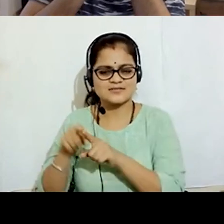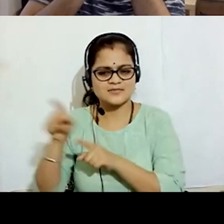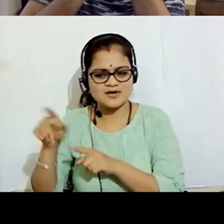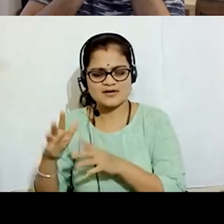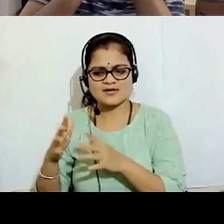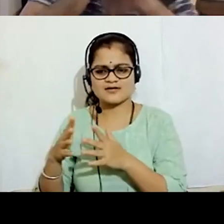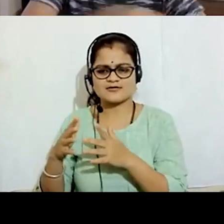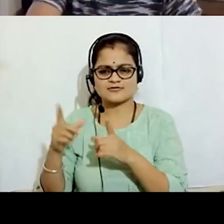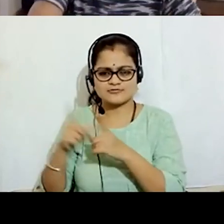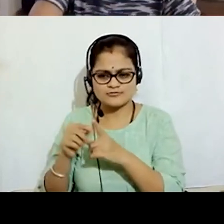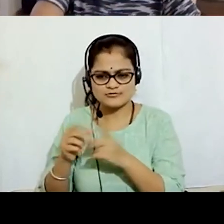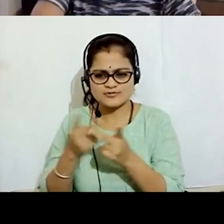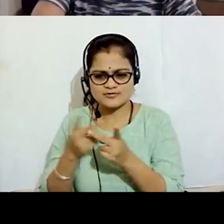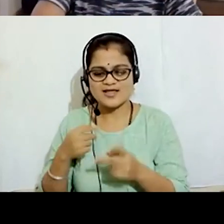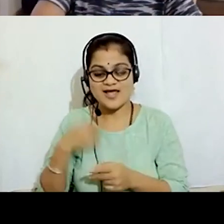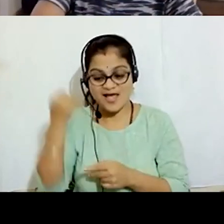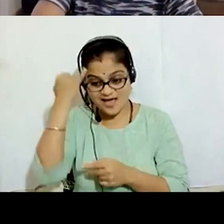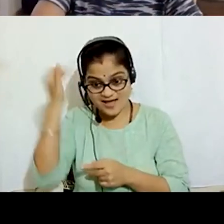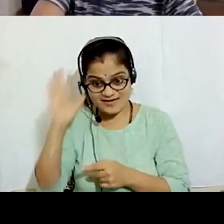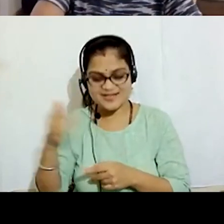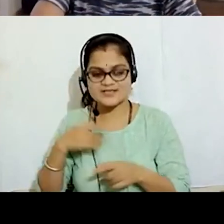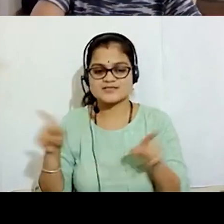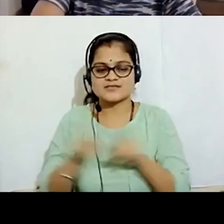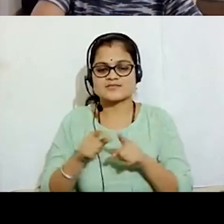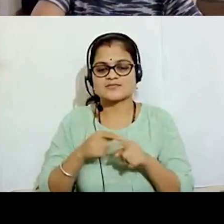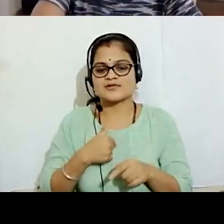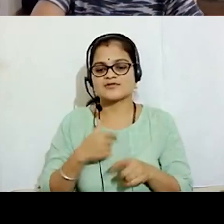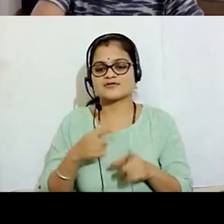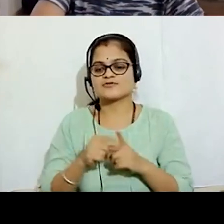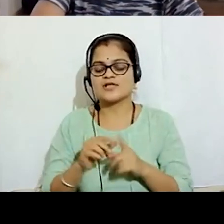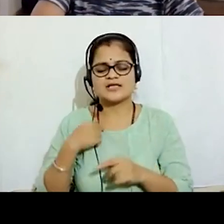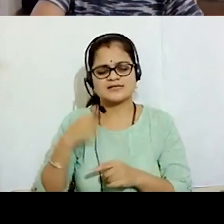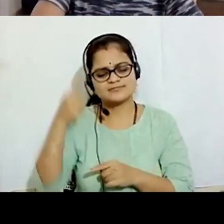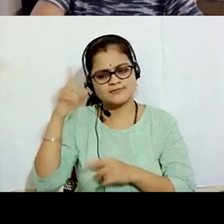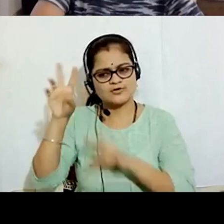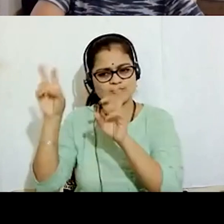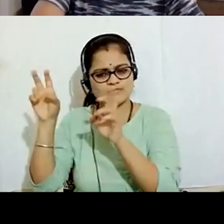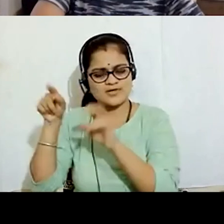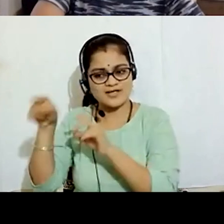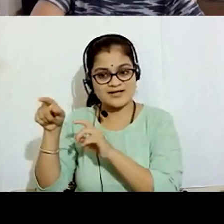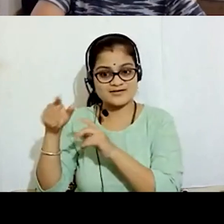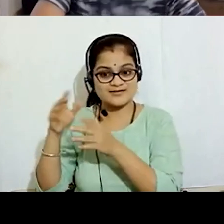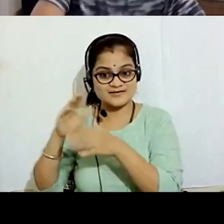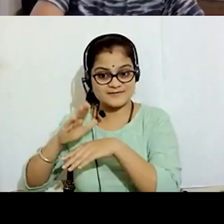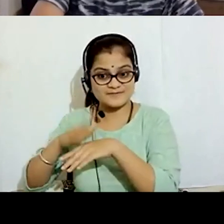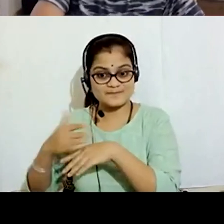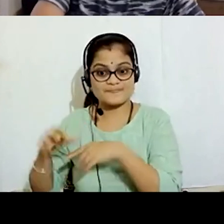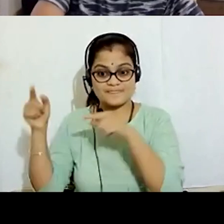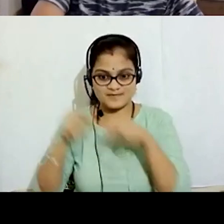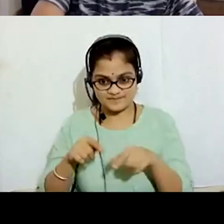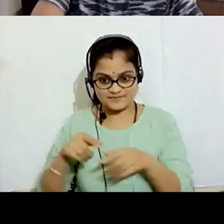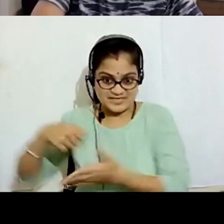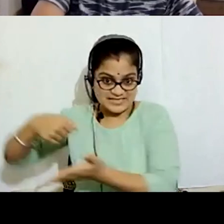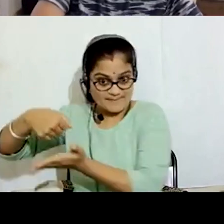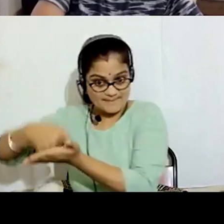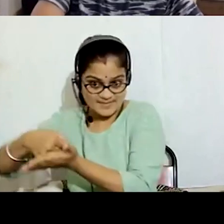had approached that idea. So thinking of that, so the next thing that it's like okay, now that was the basic approach